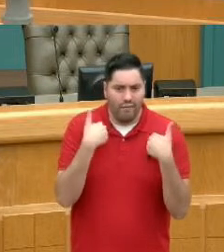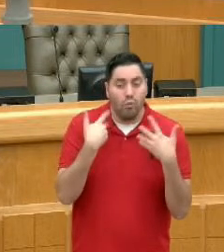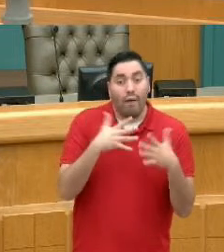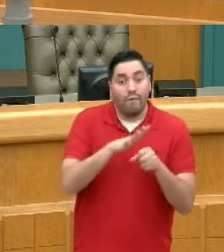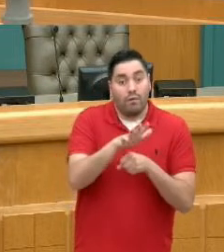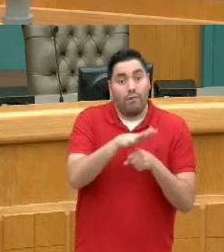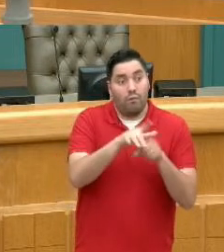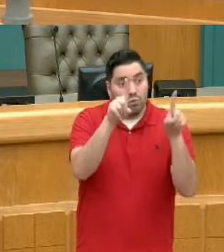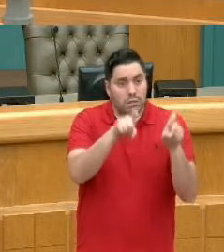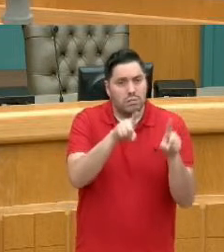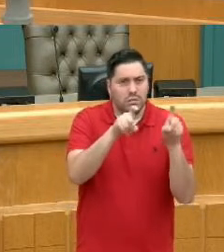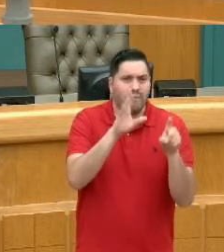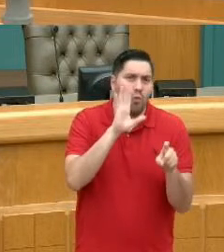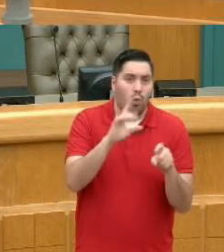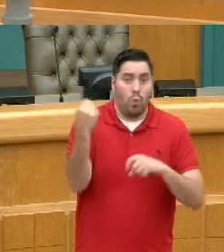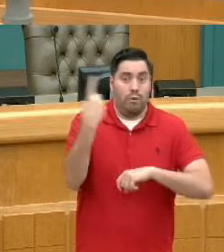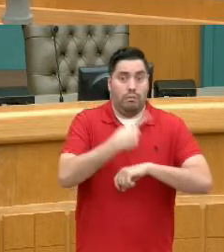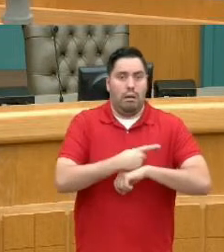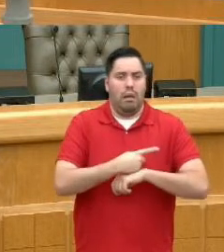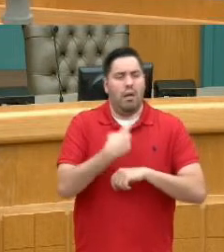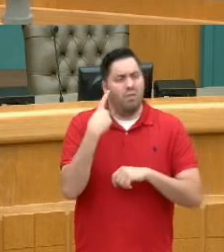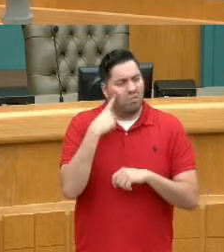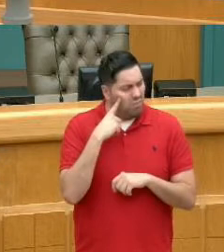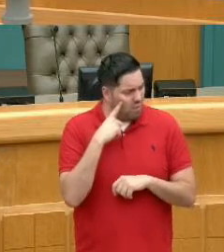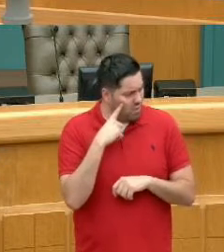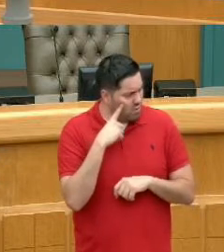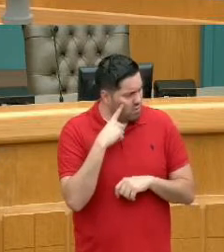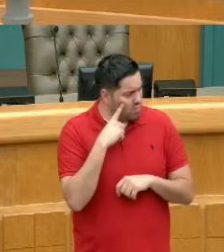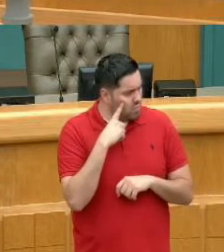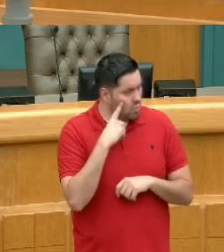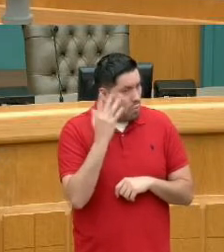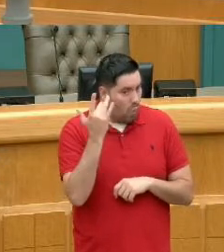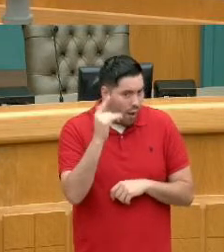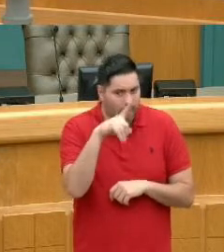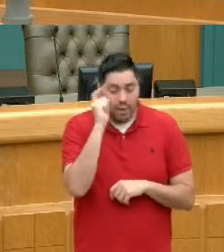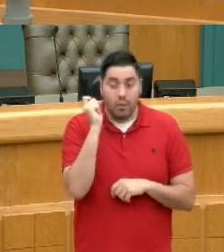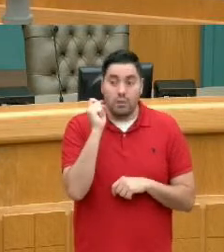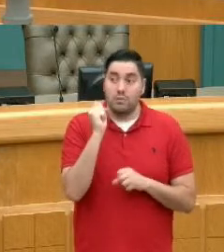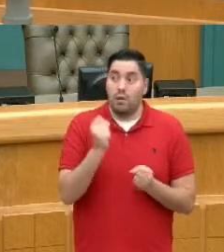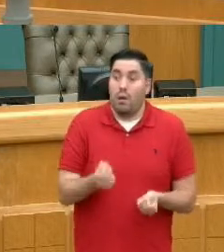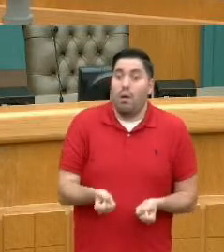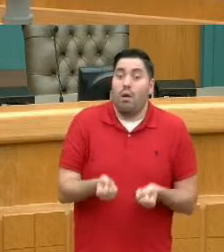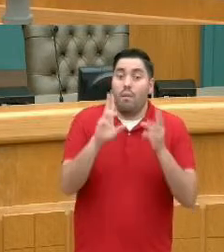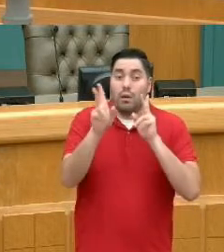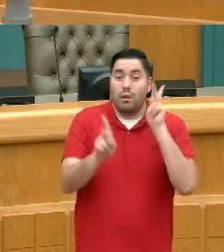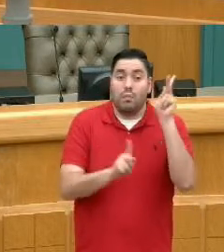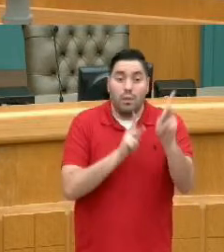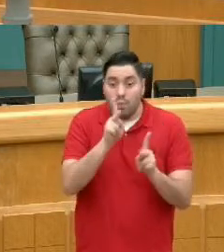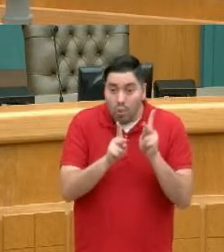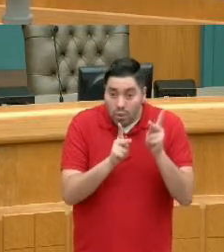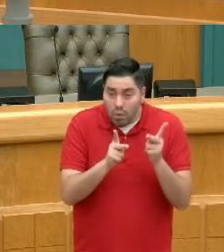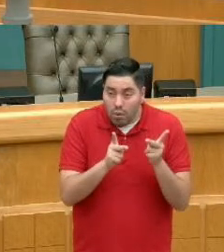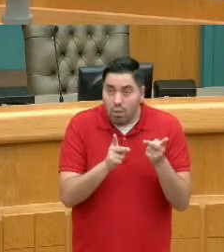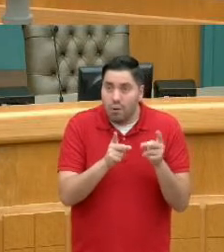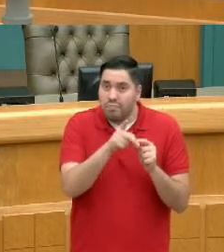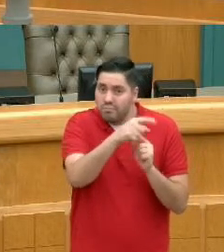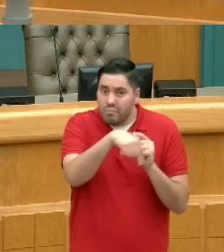testing for a full day. And I think it was because the number of people to be tested were